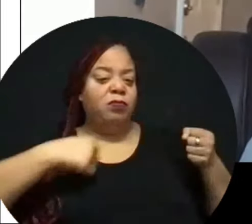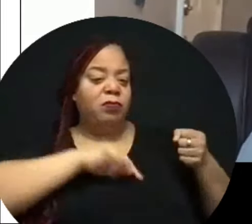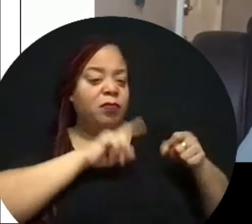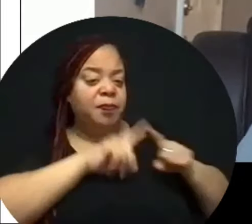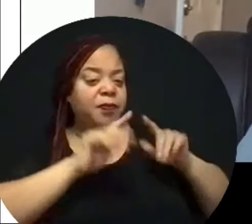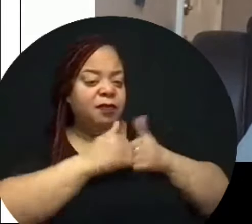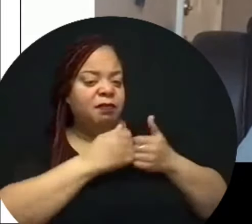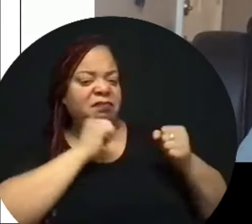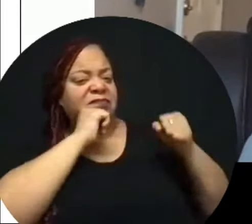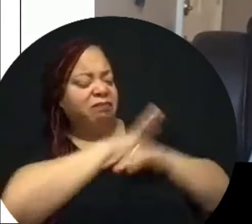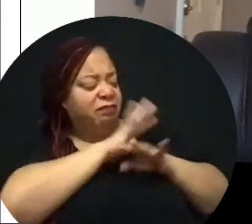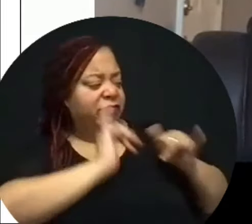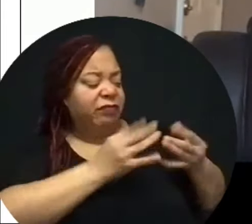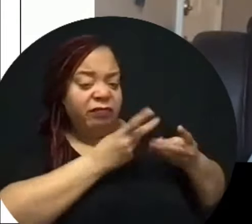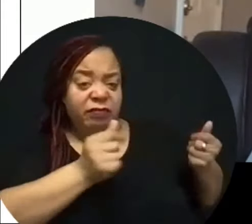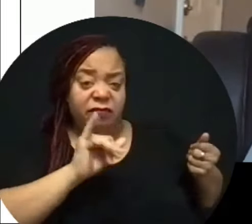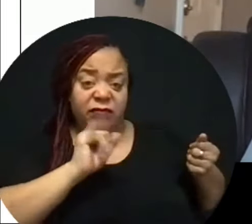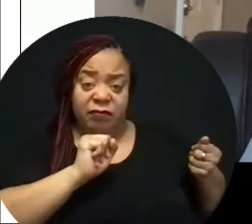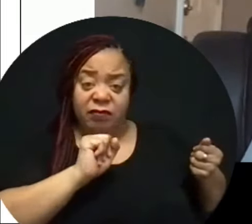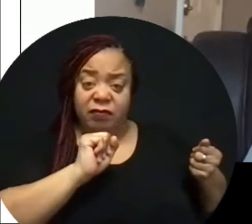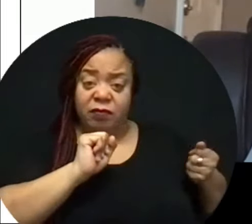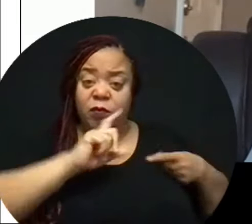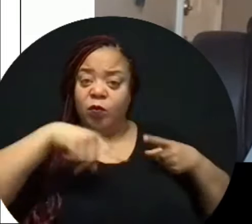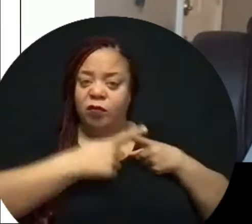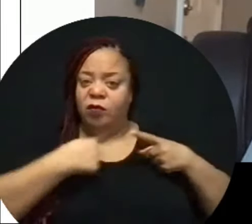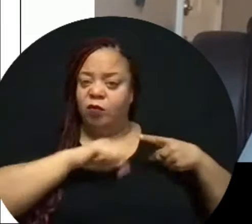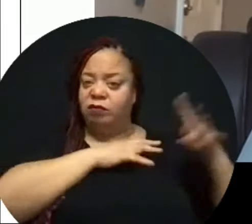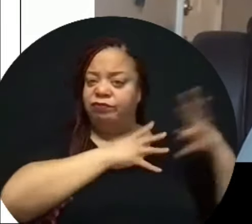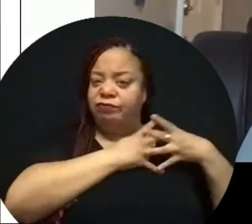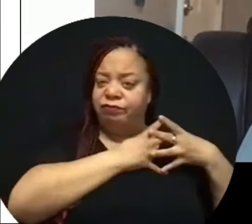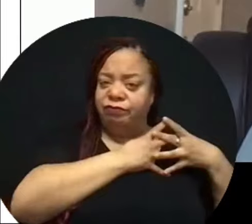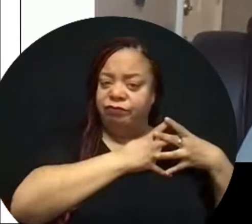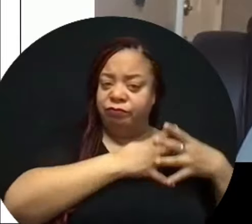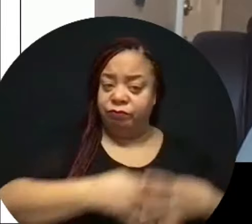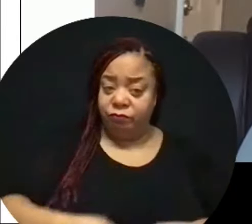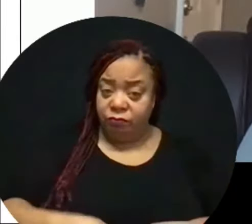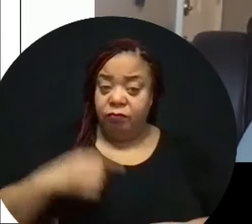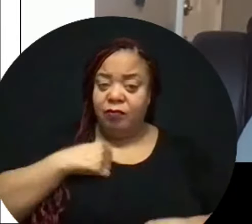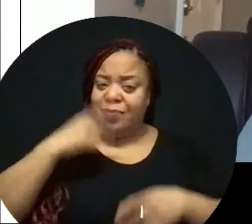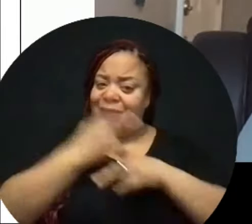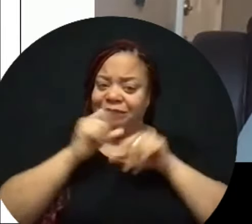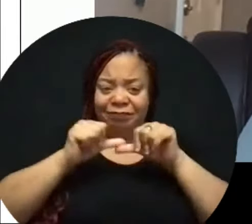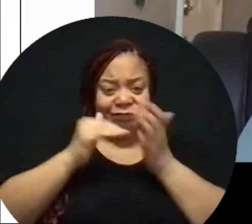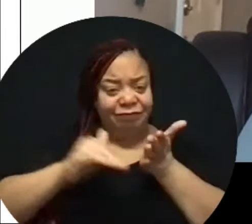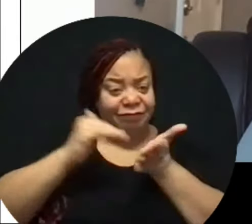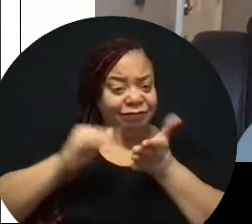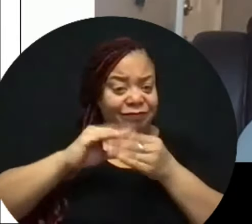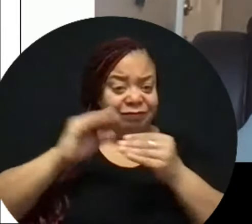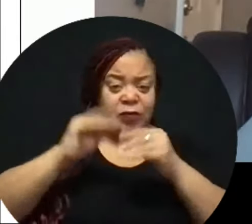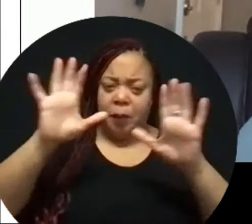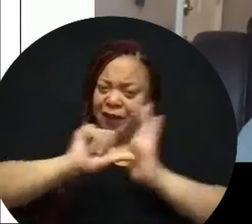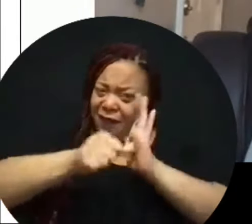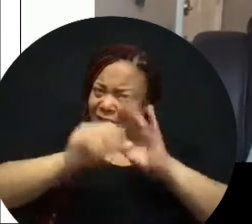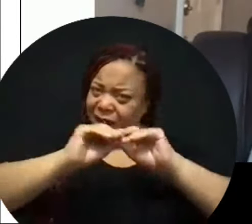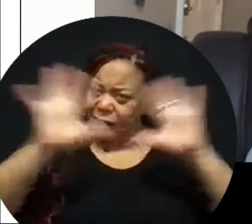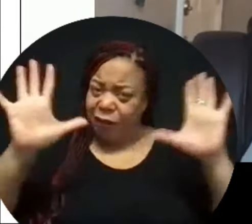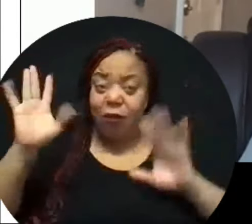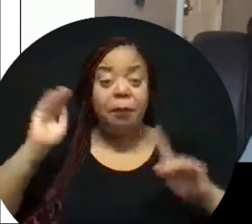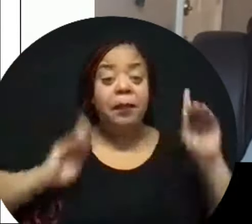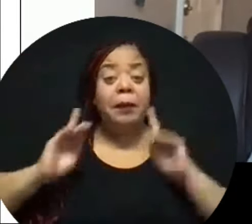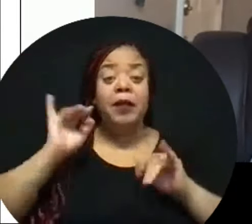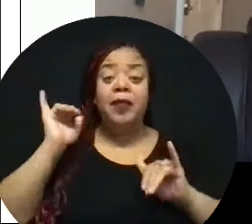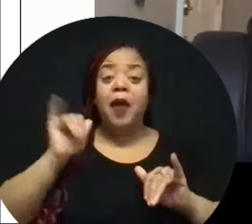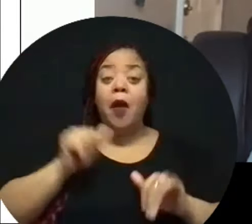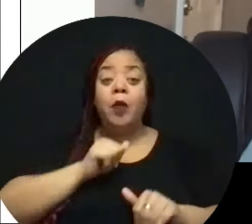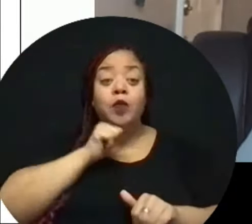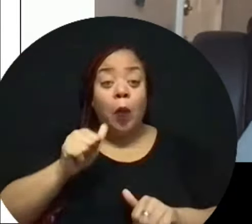but also, like the food they give us and the water. Like when I was in Victorville, for example, the copper rates was extremely high in the water.